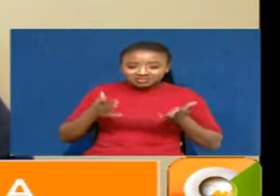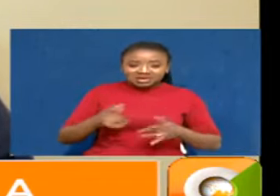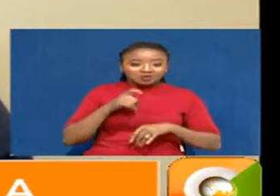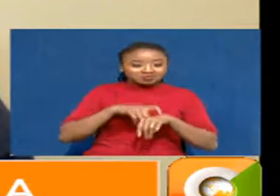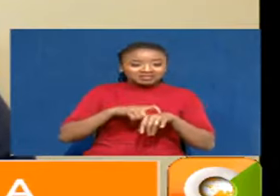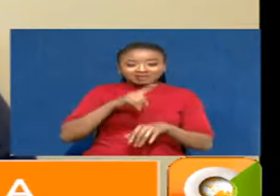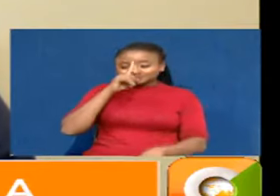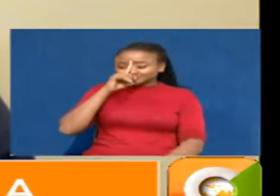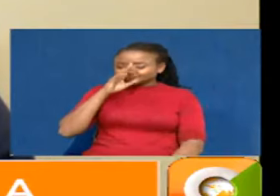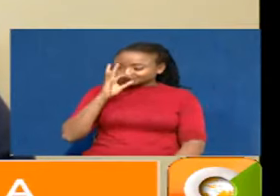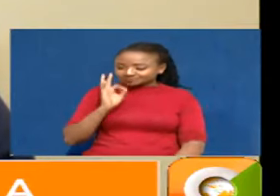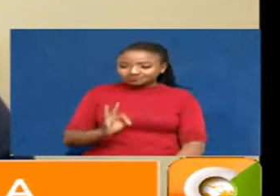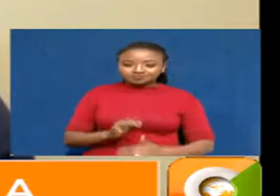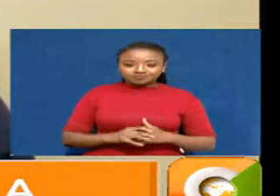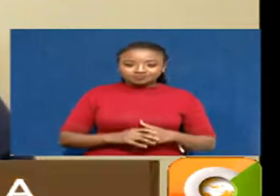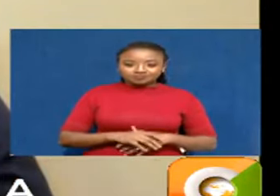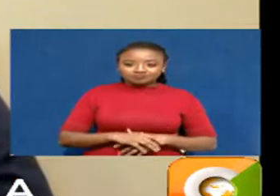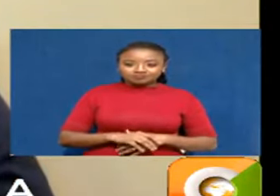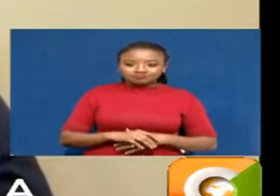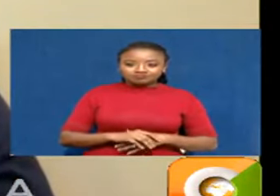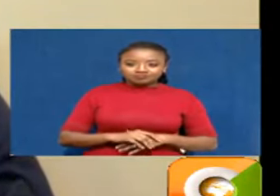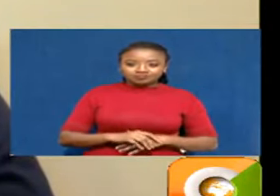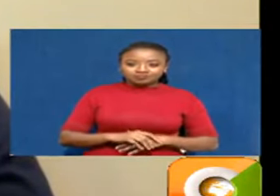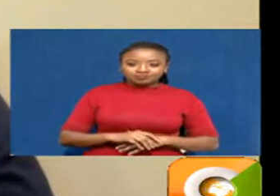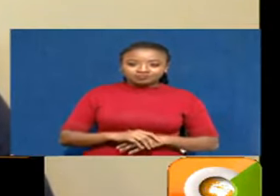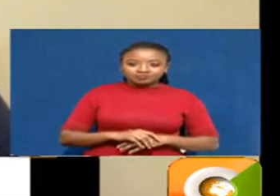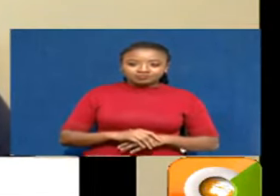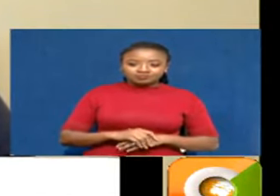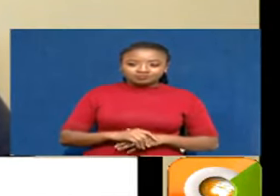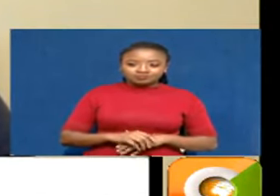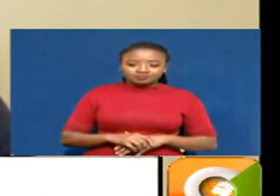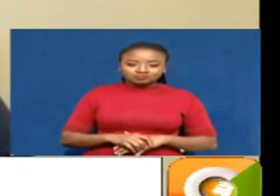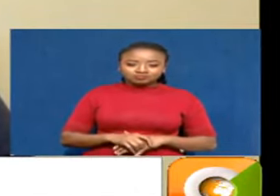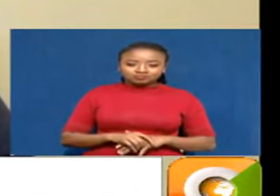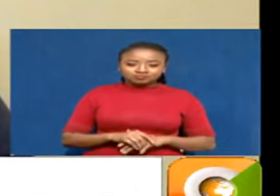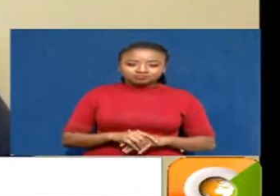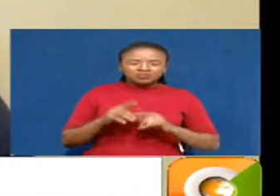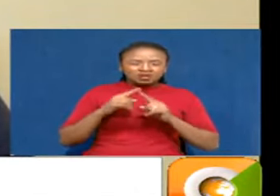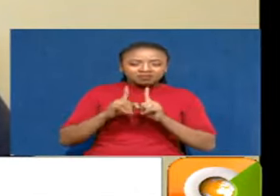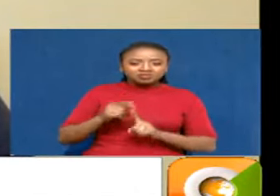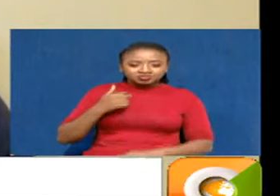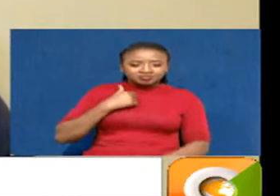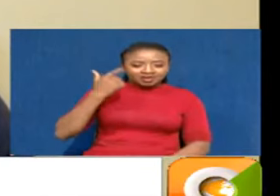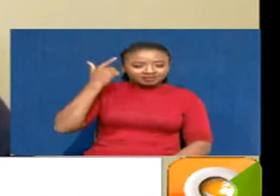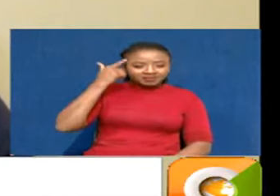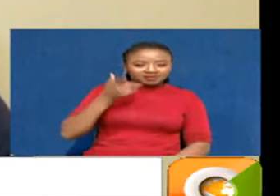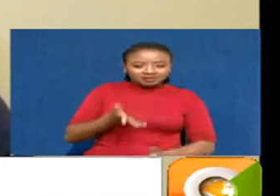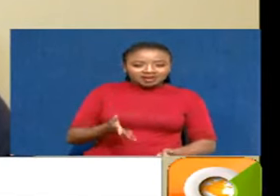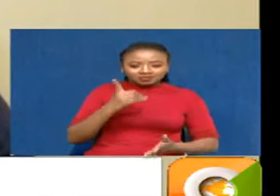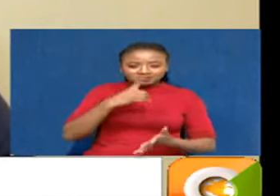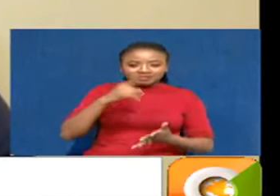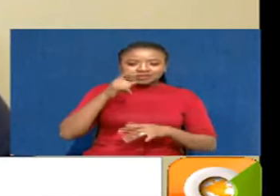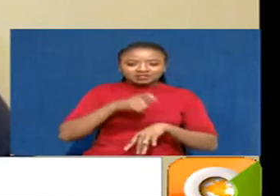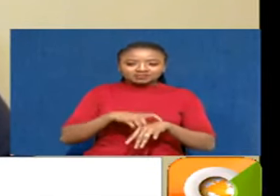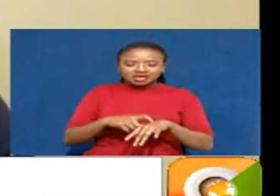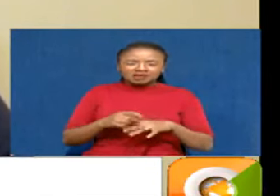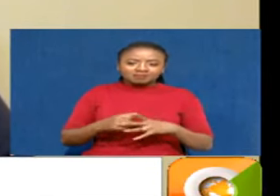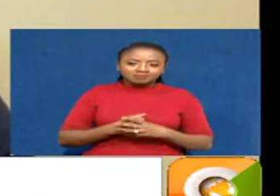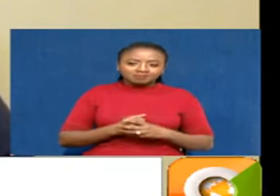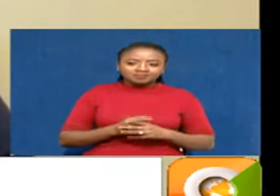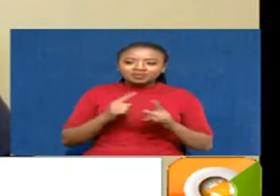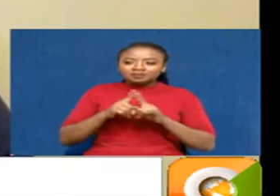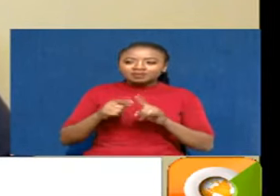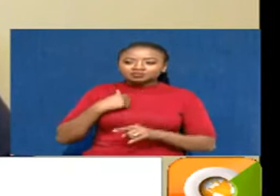time right now in terms of the life of the digital lending industry. I think it's now is the right time for regulation. I